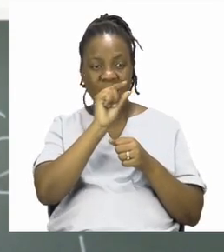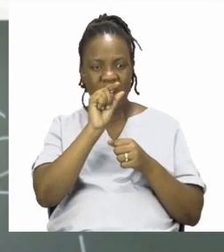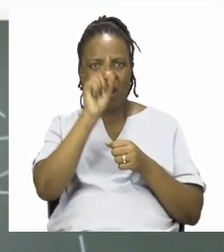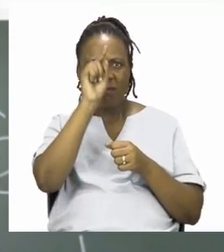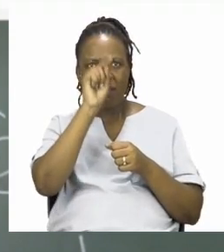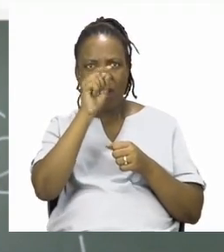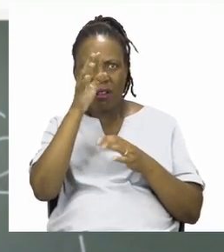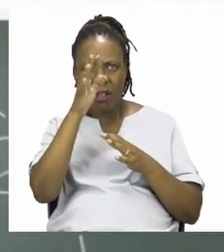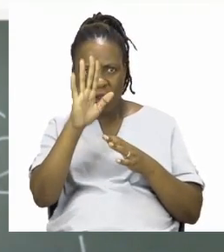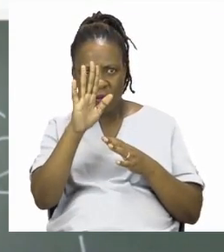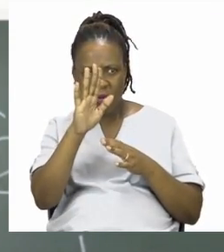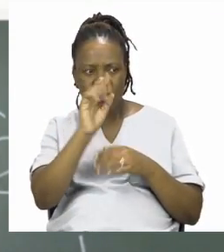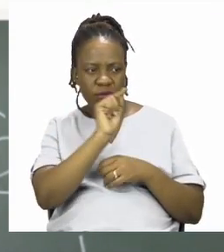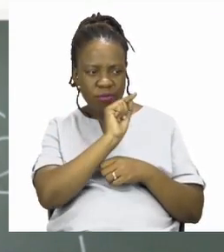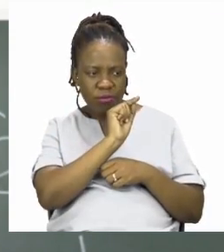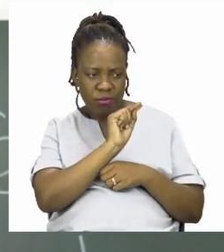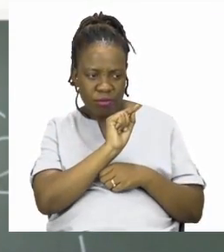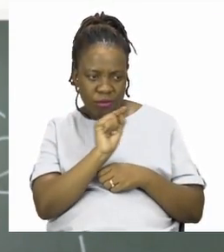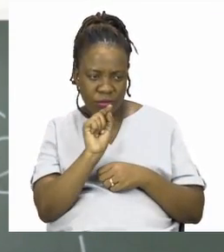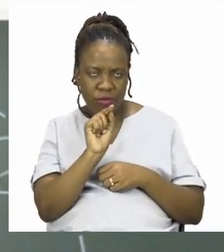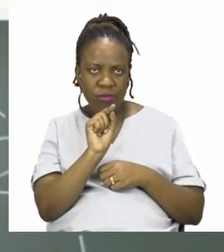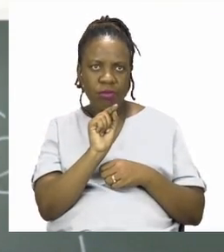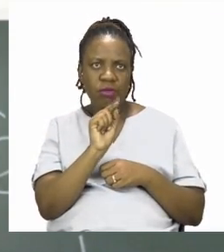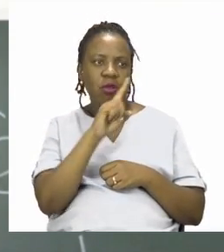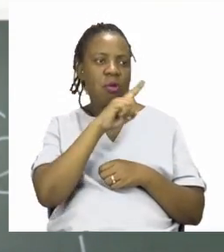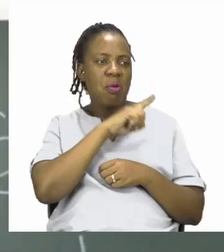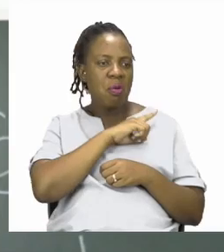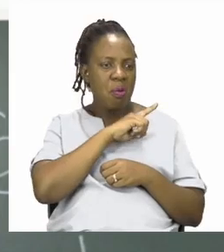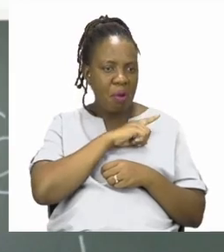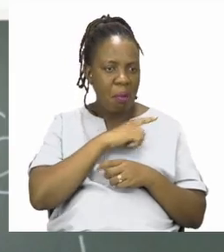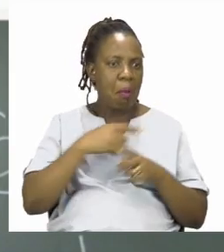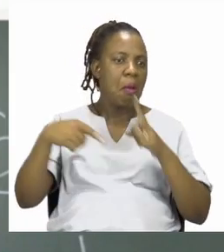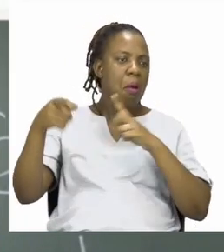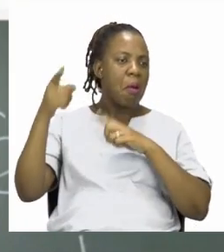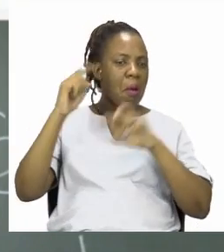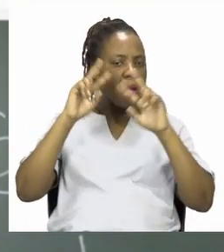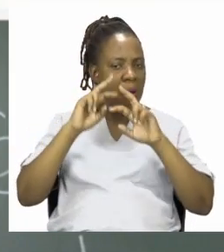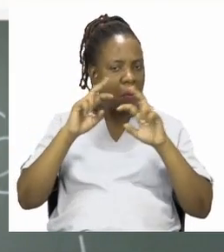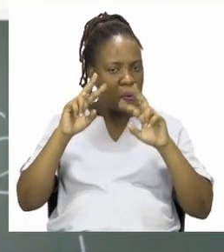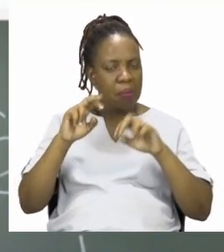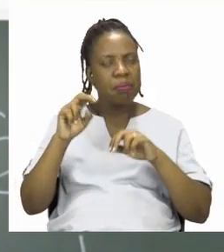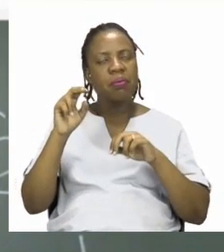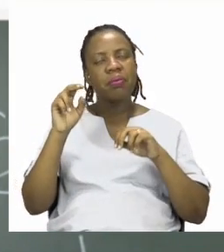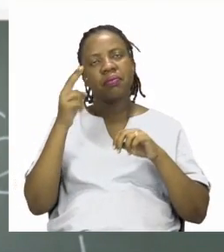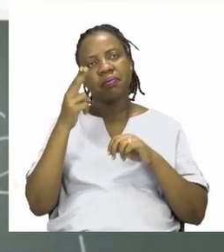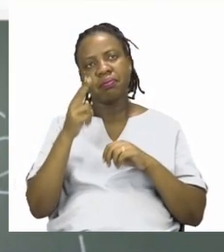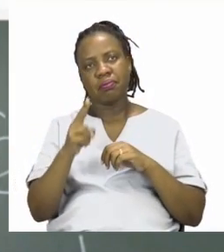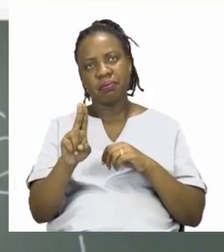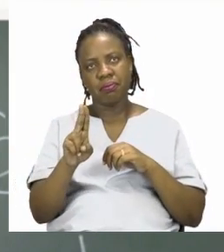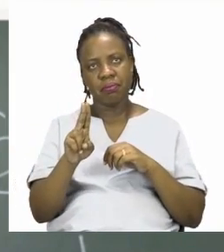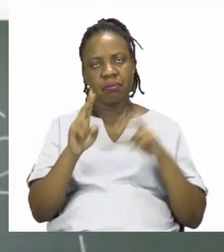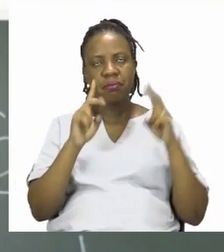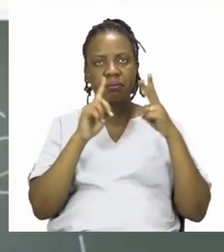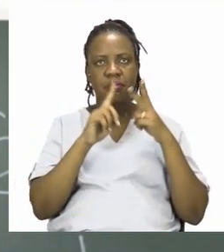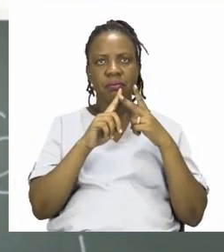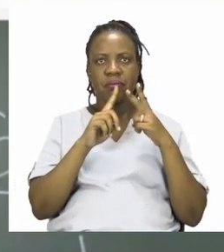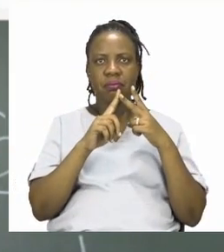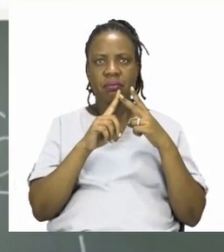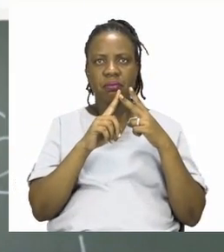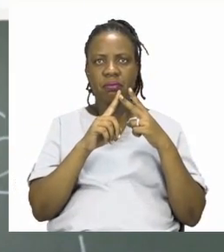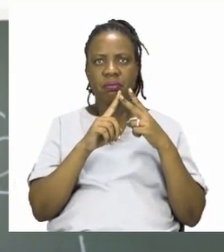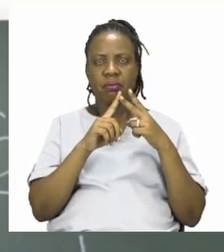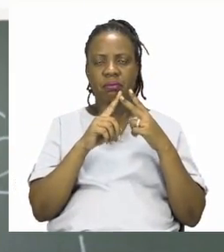the word that you have found already. Now let's try and find the second word, which is